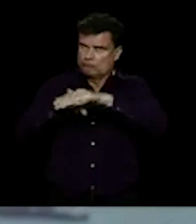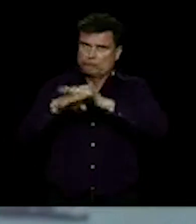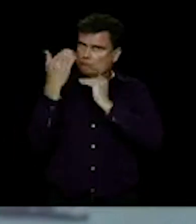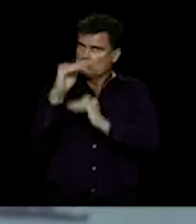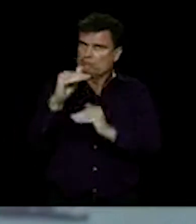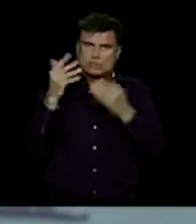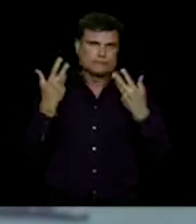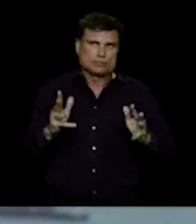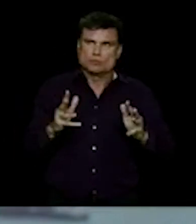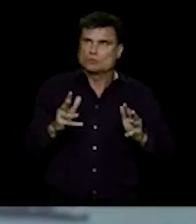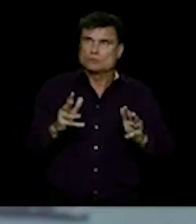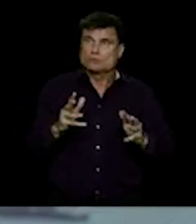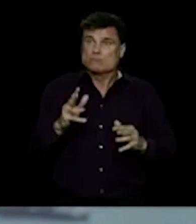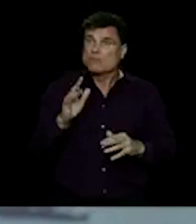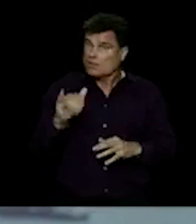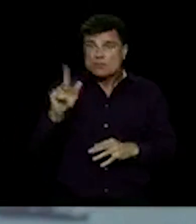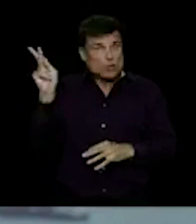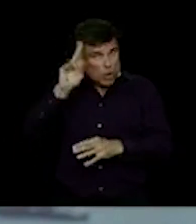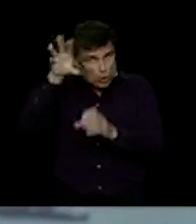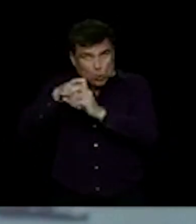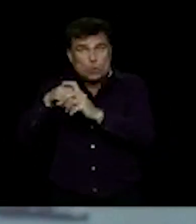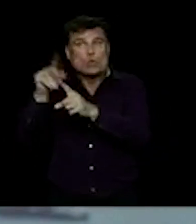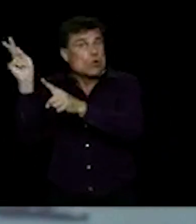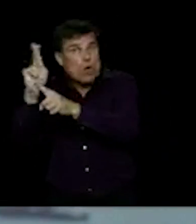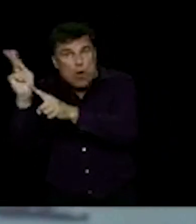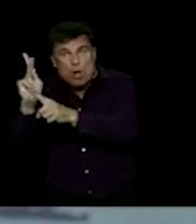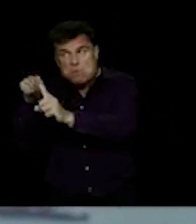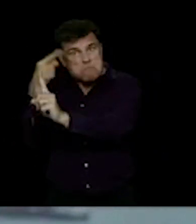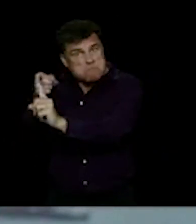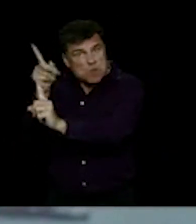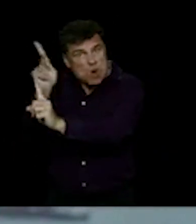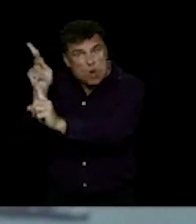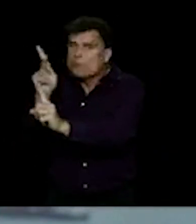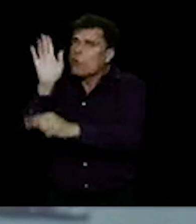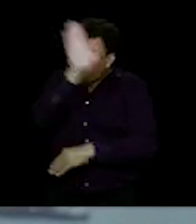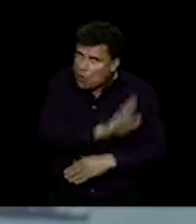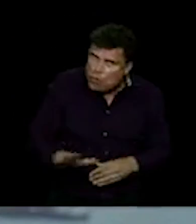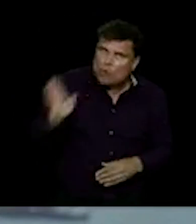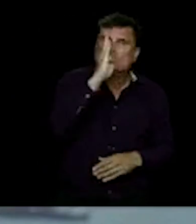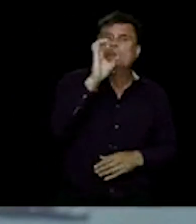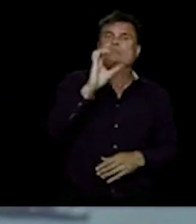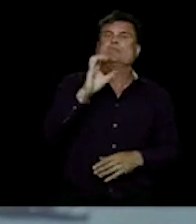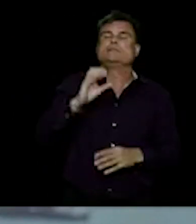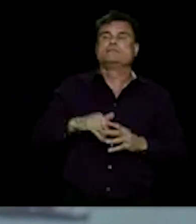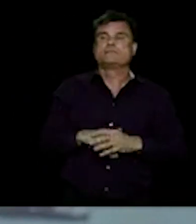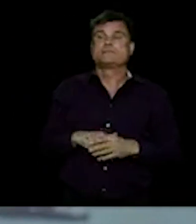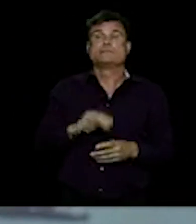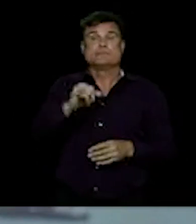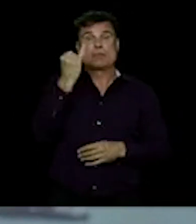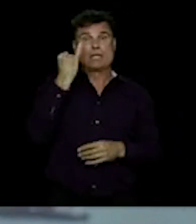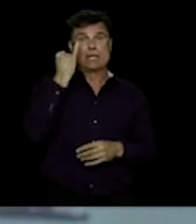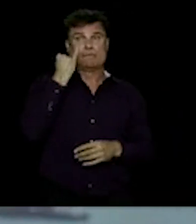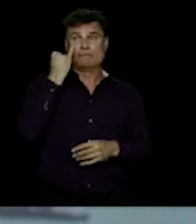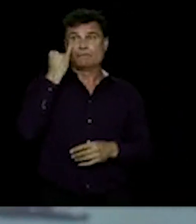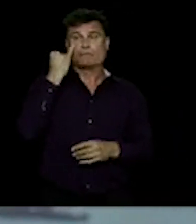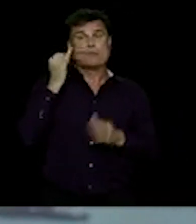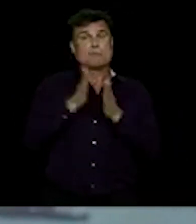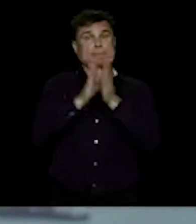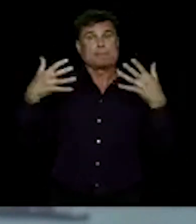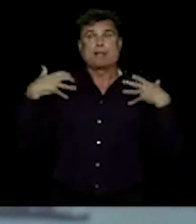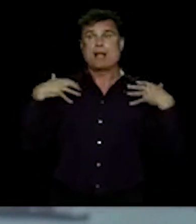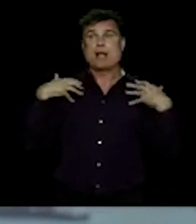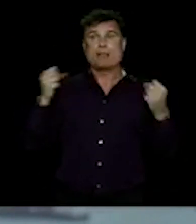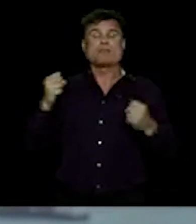and around Kelowna, but also in other places where people visit regularly to make sure that public health and